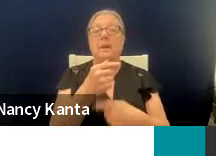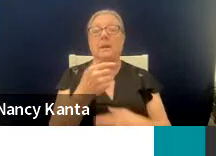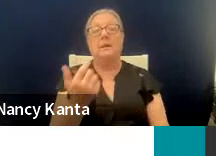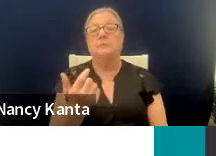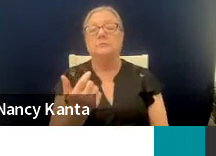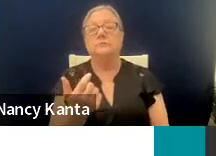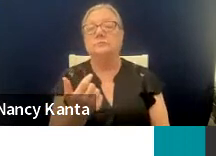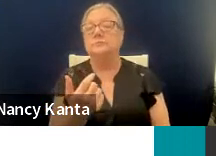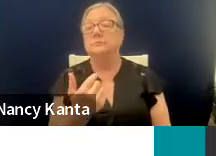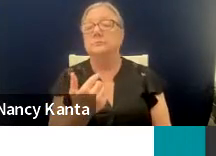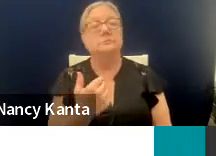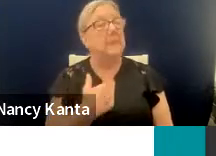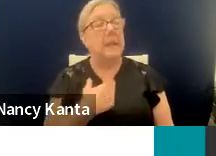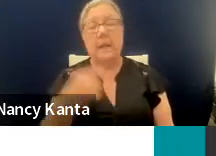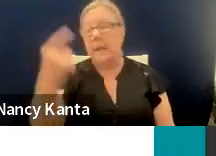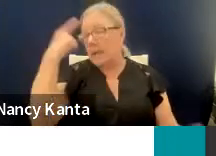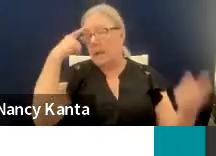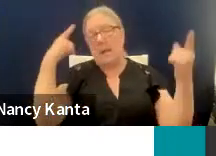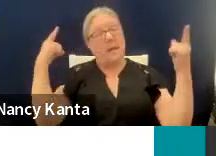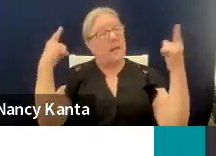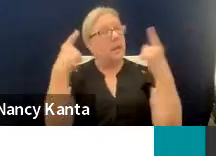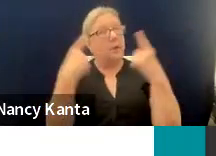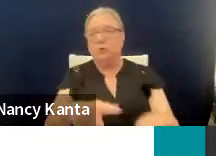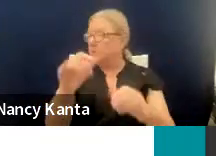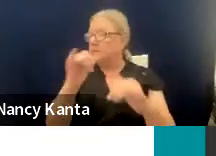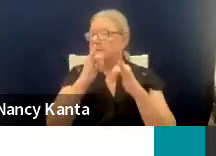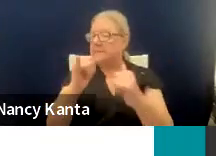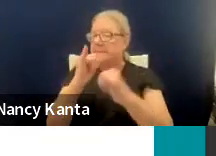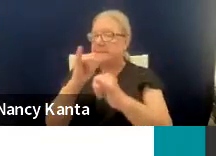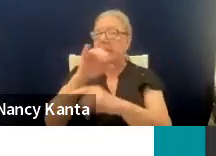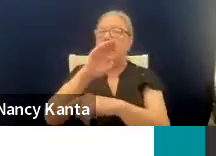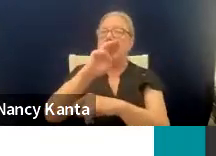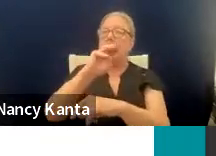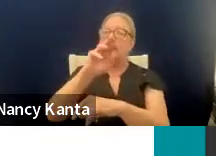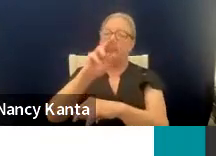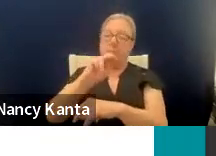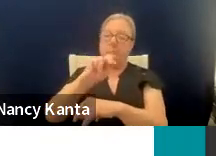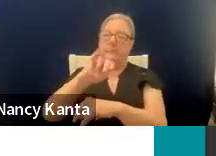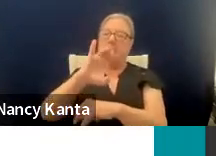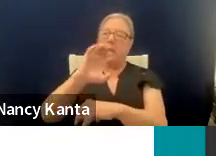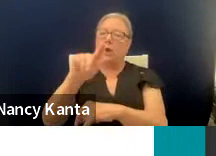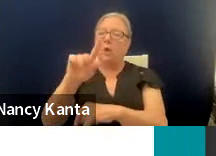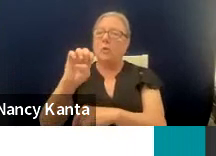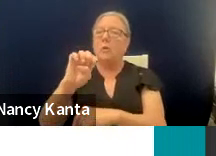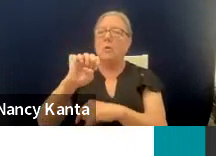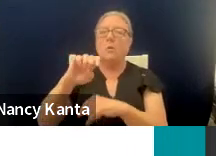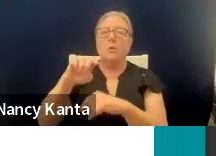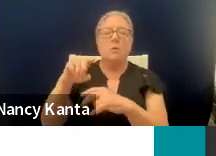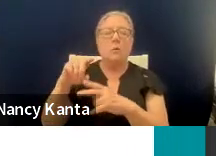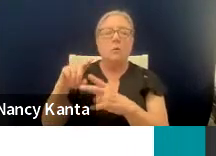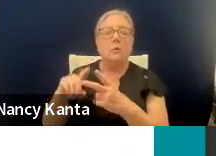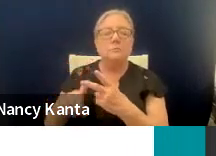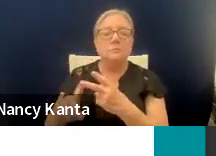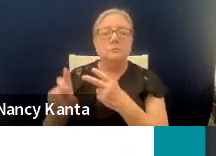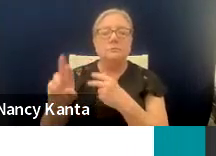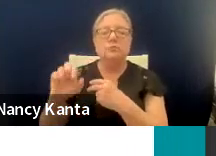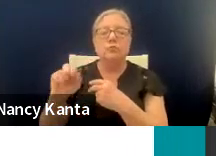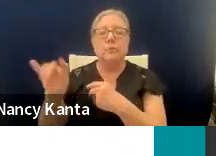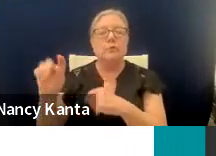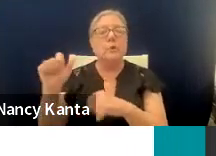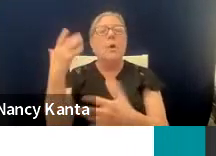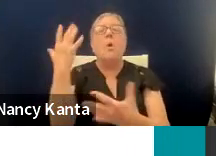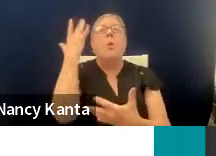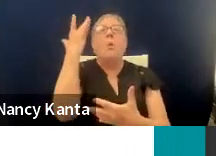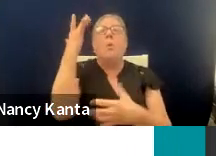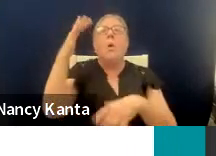I'm right on board with what Sabrina and Nicole have brought up. Just like, who is this person? Why are they walking instead of driving?